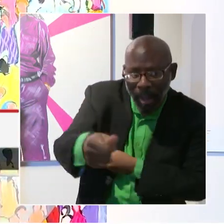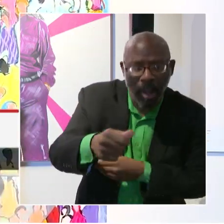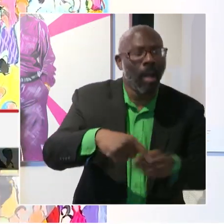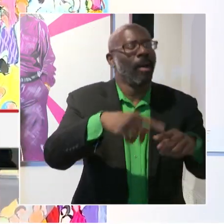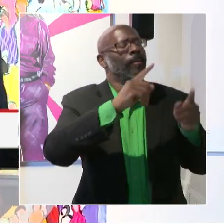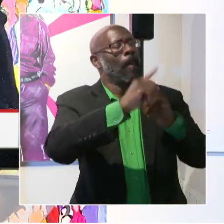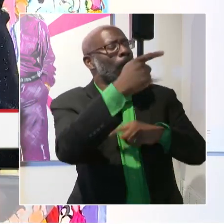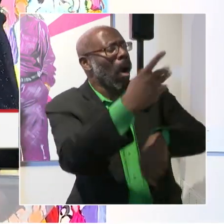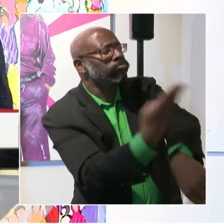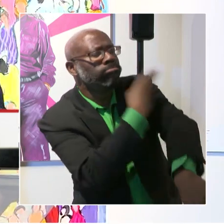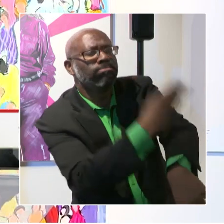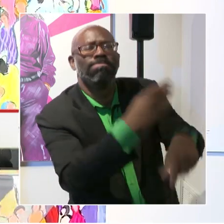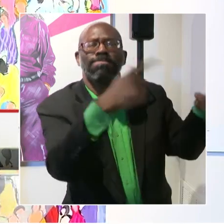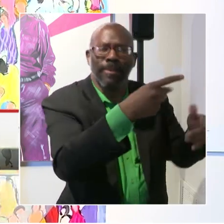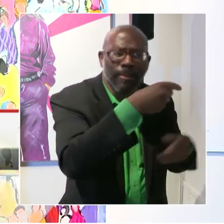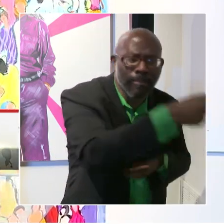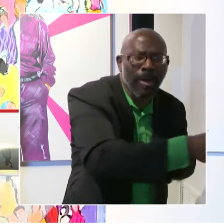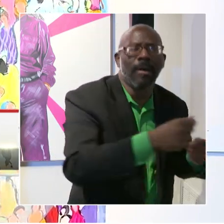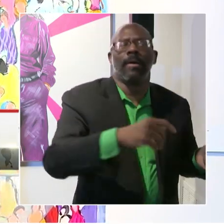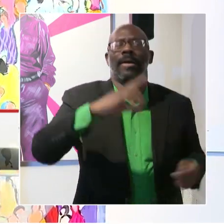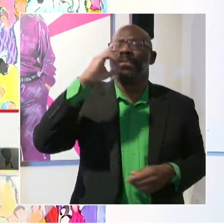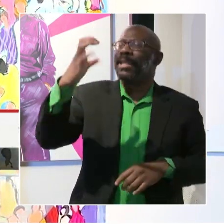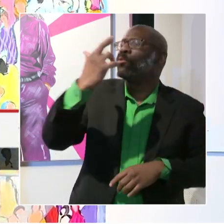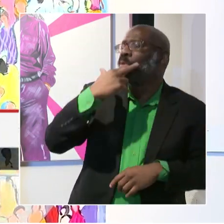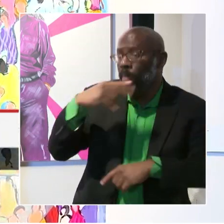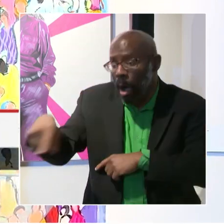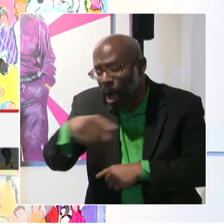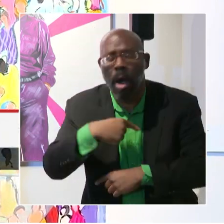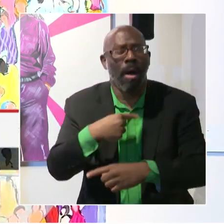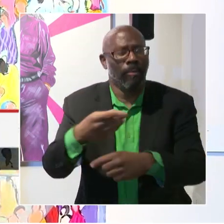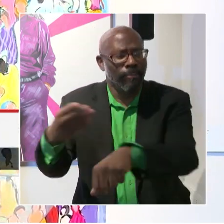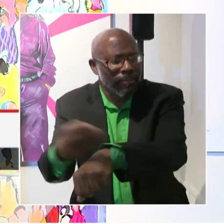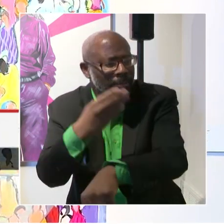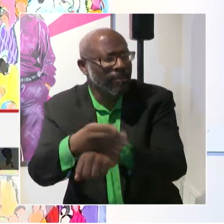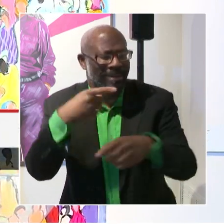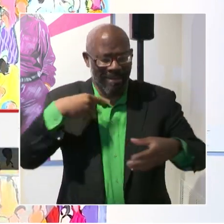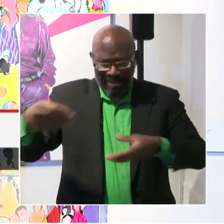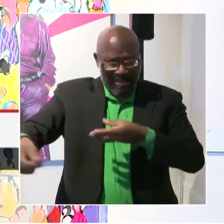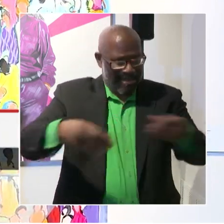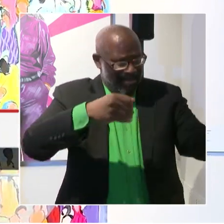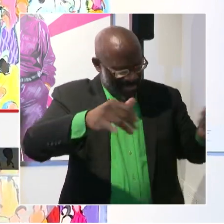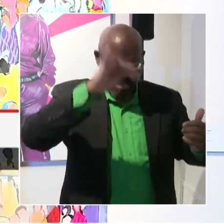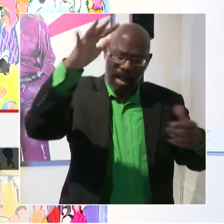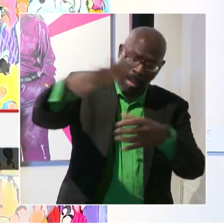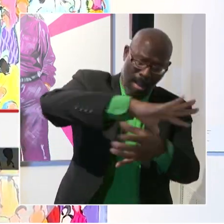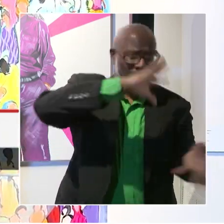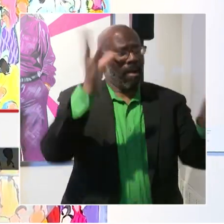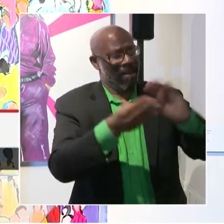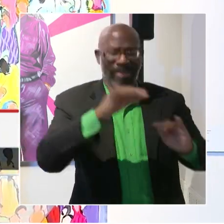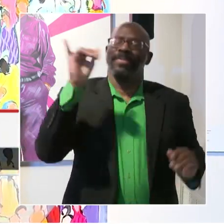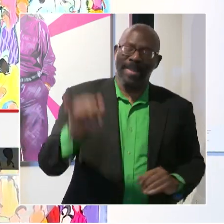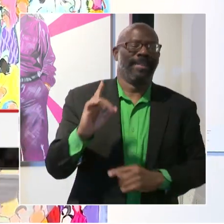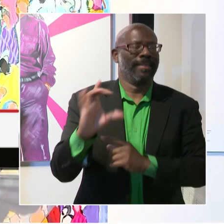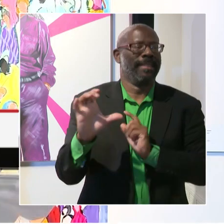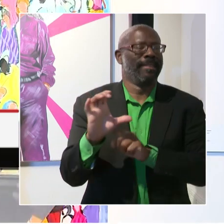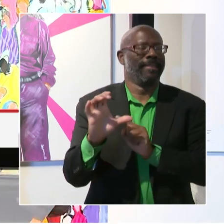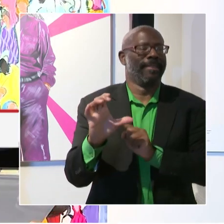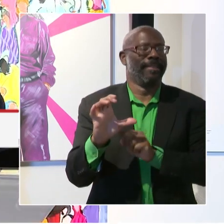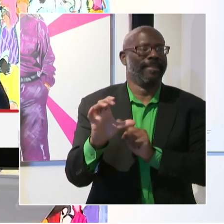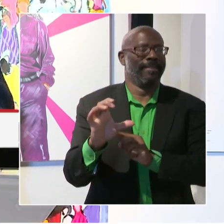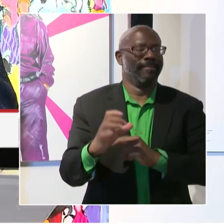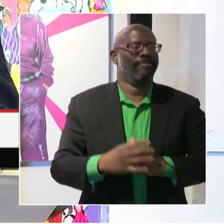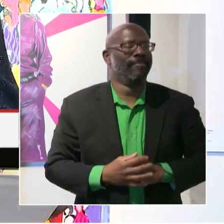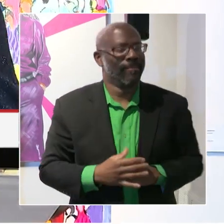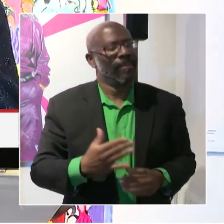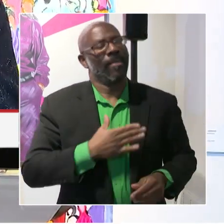to Michelin star restaurants. That's the story of D.C. And so I'm proud to be a part of it, and I want to say